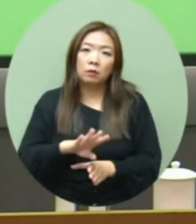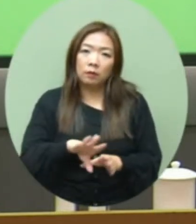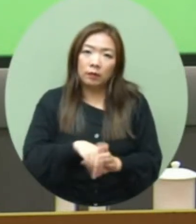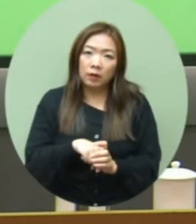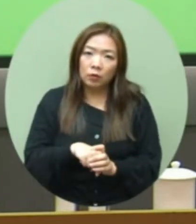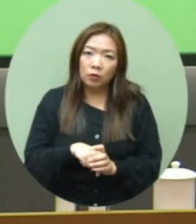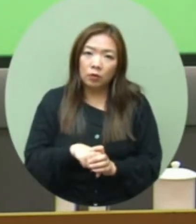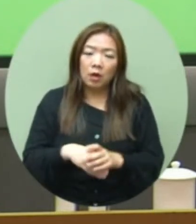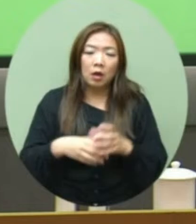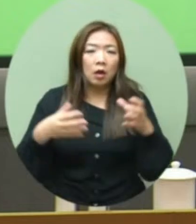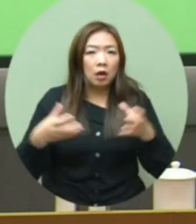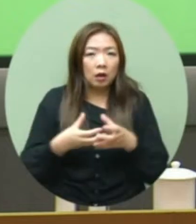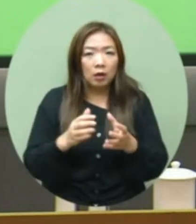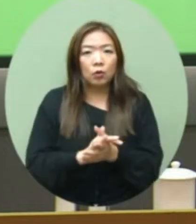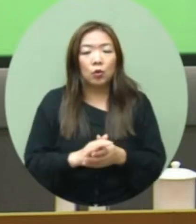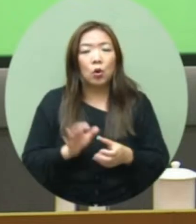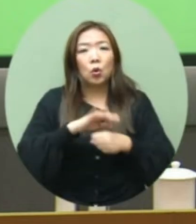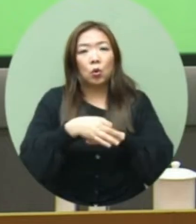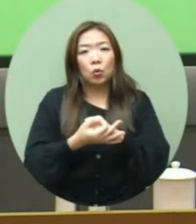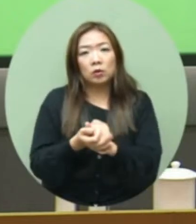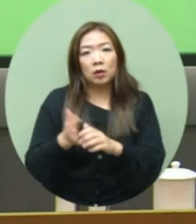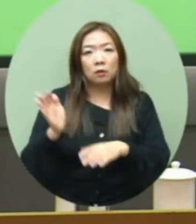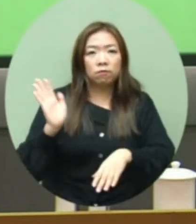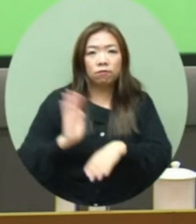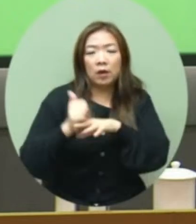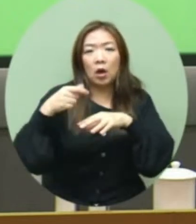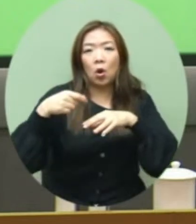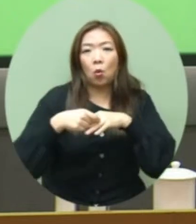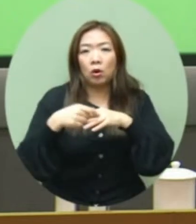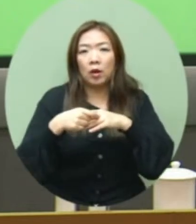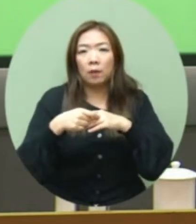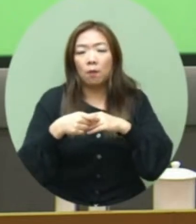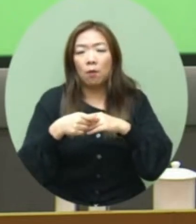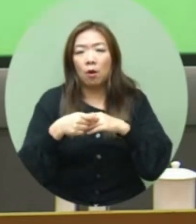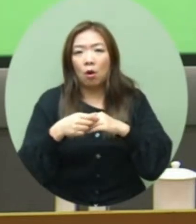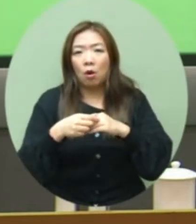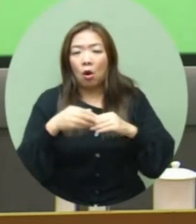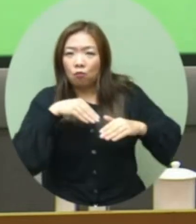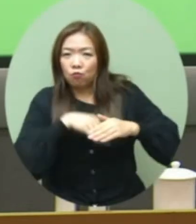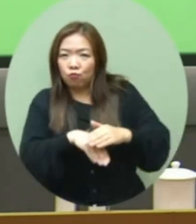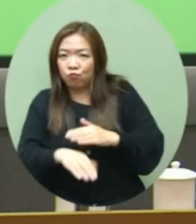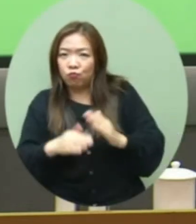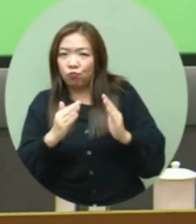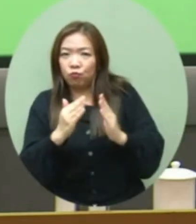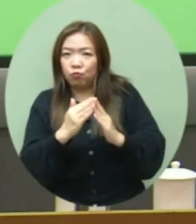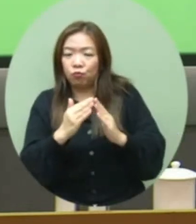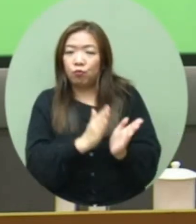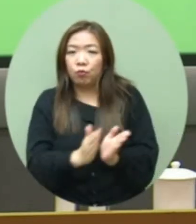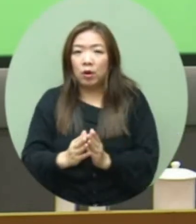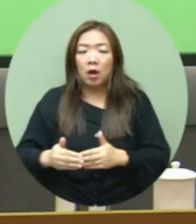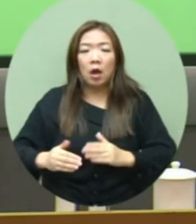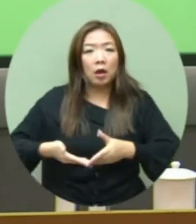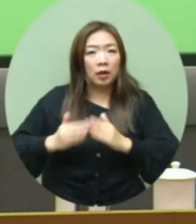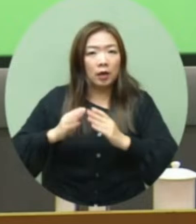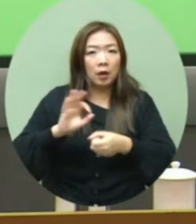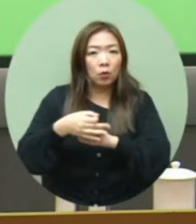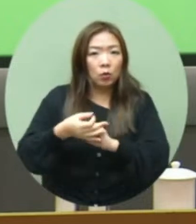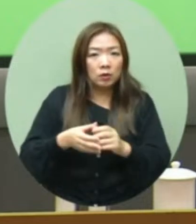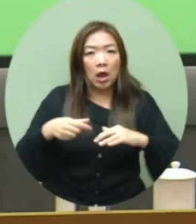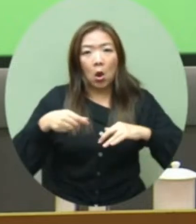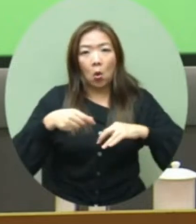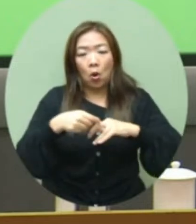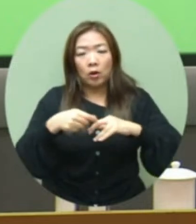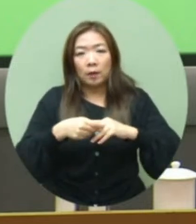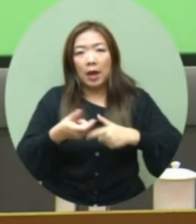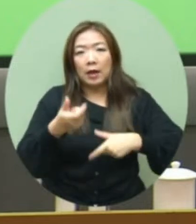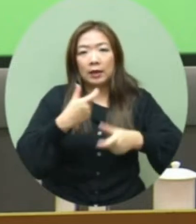That's why when we look at the measures in the policy address, such as creating this international center for gold